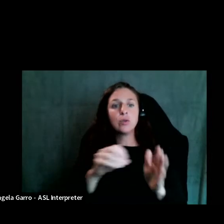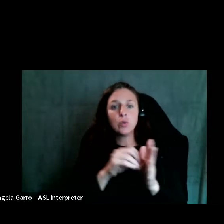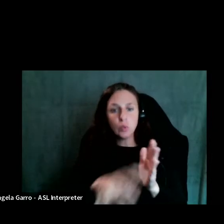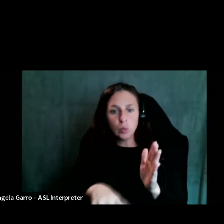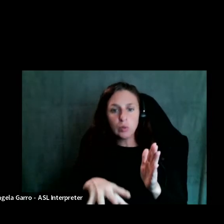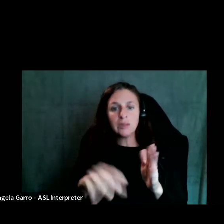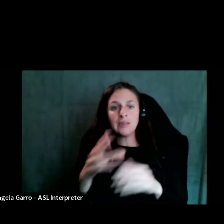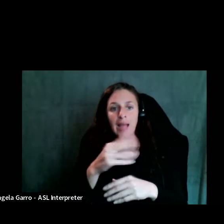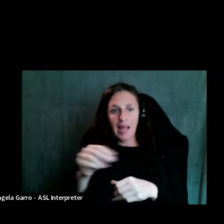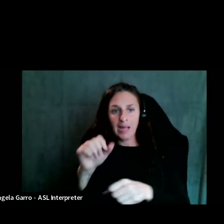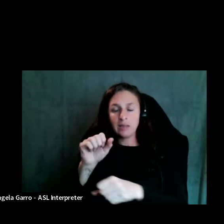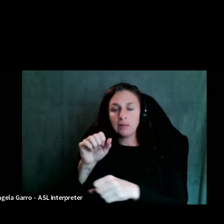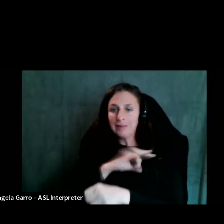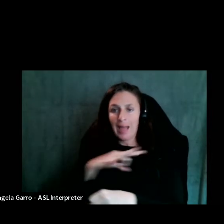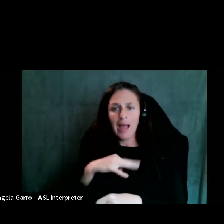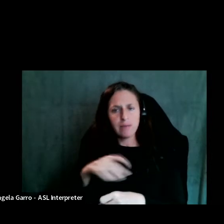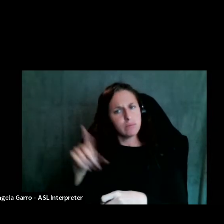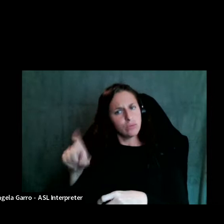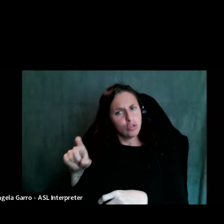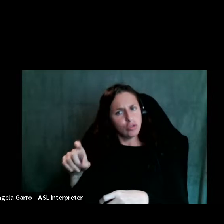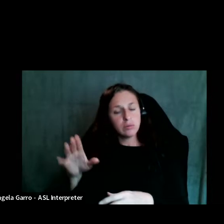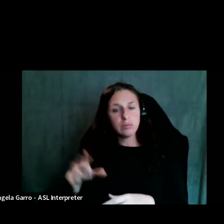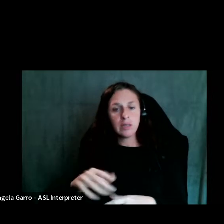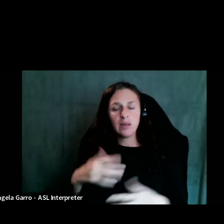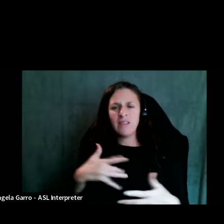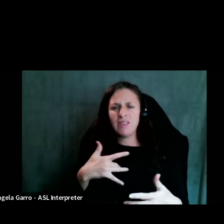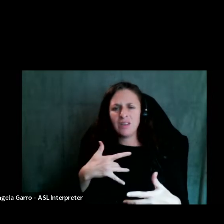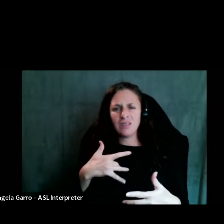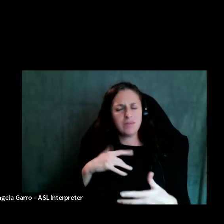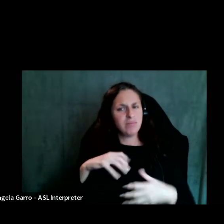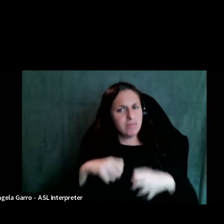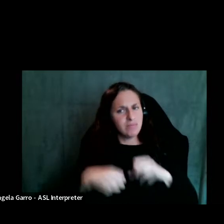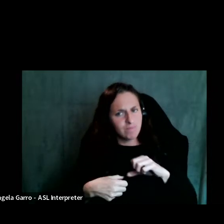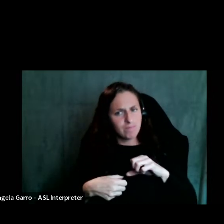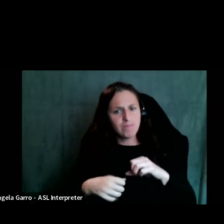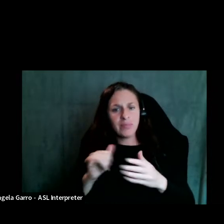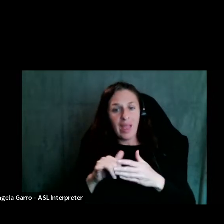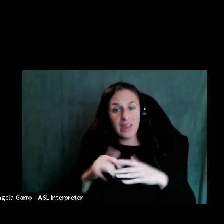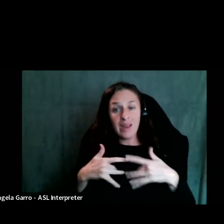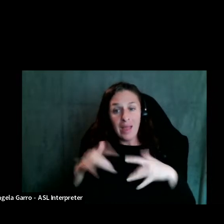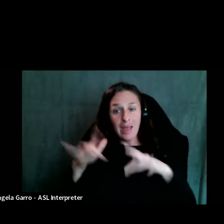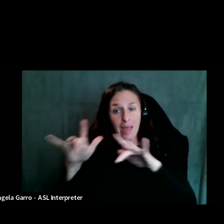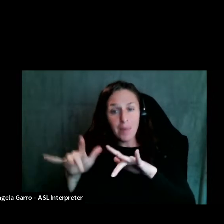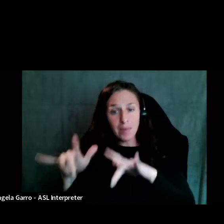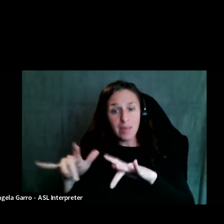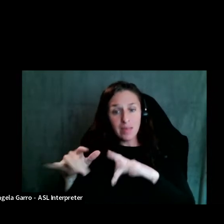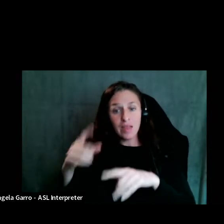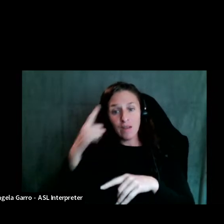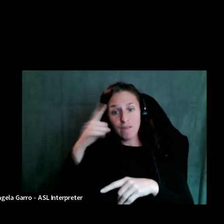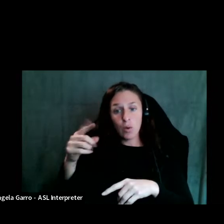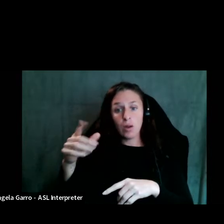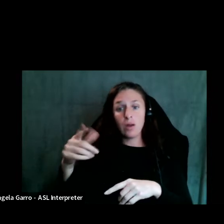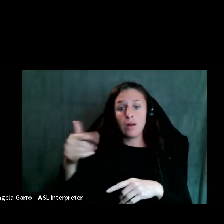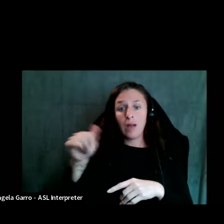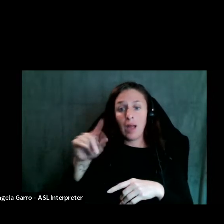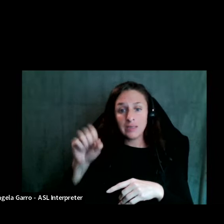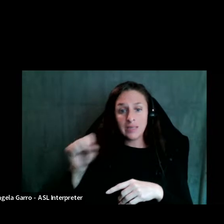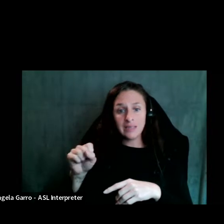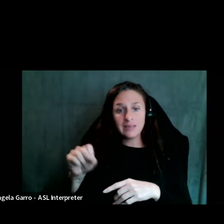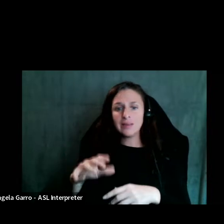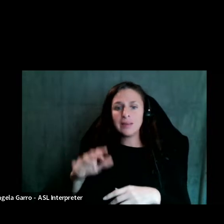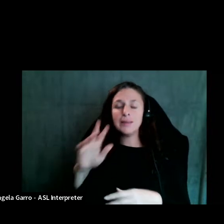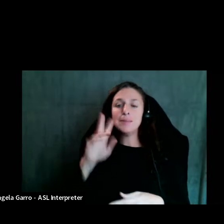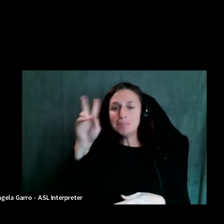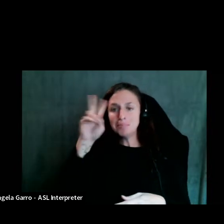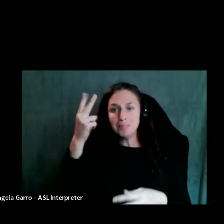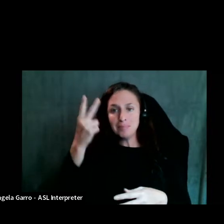should. It is disheartening that this empathy for Gazans was misrepresented by some public